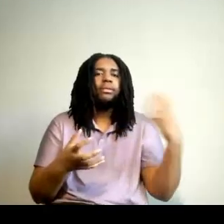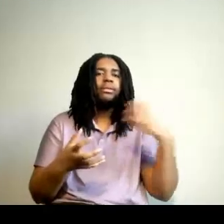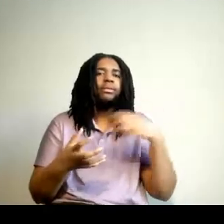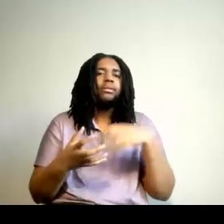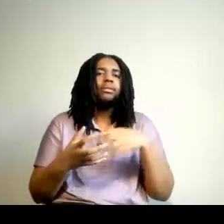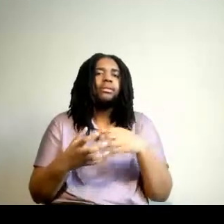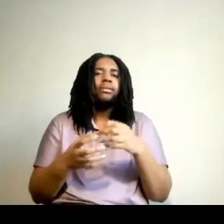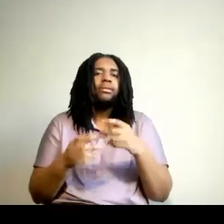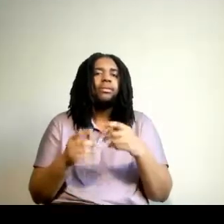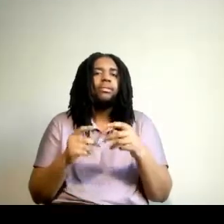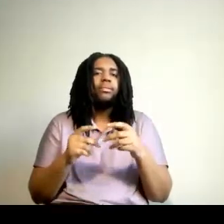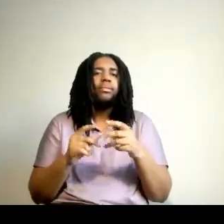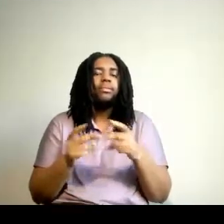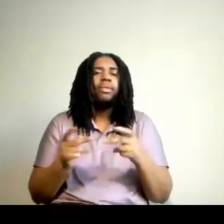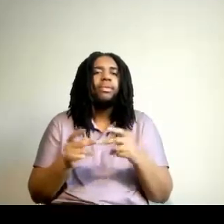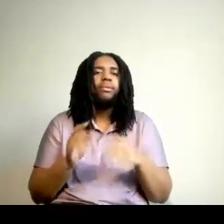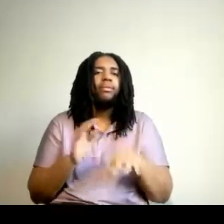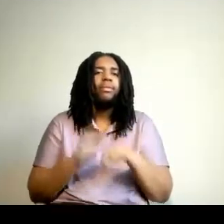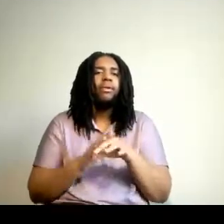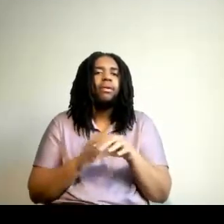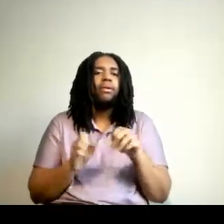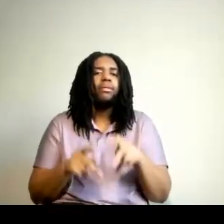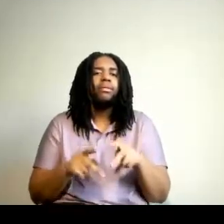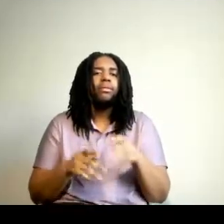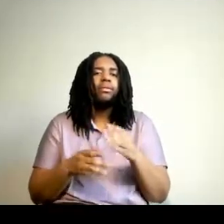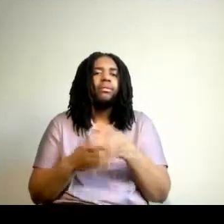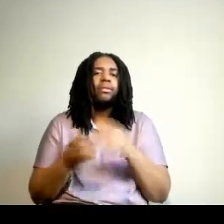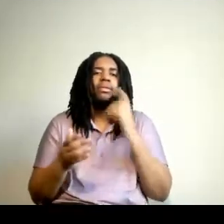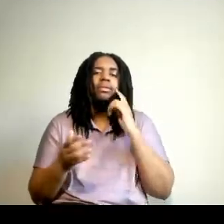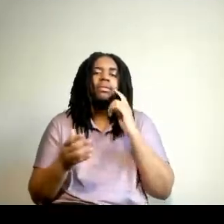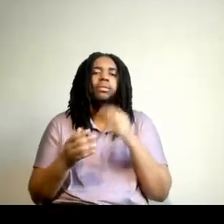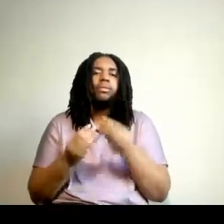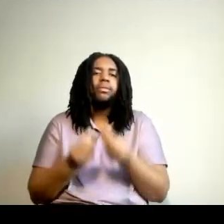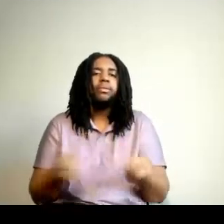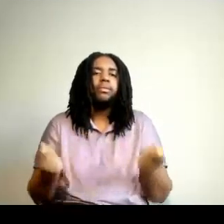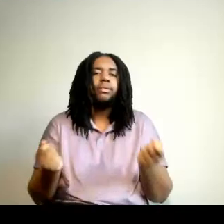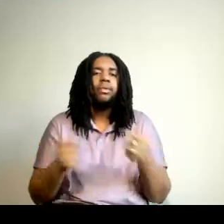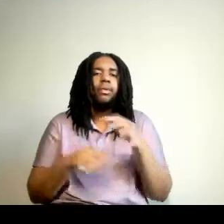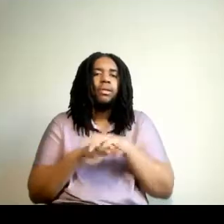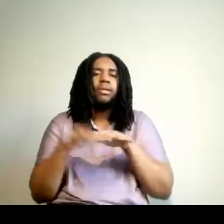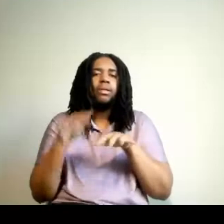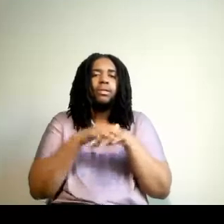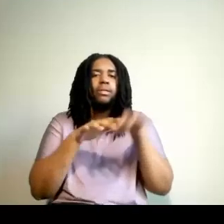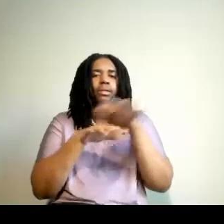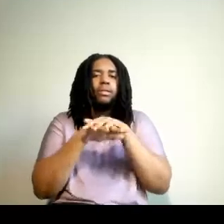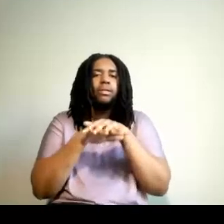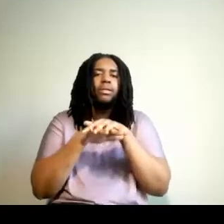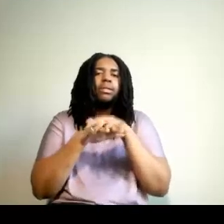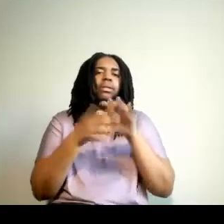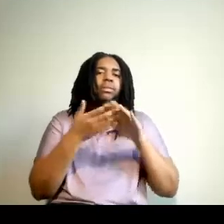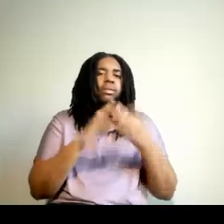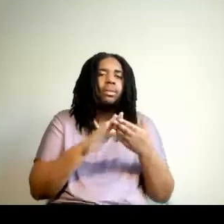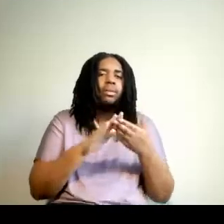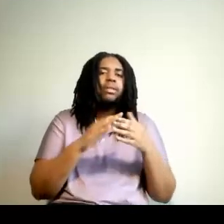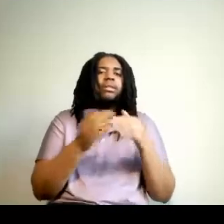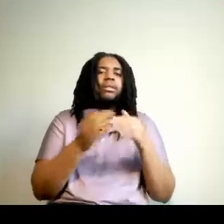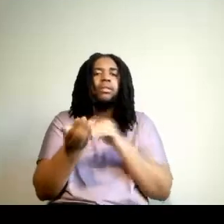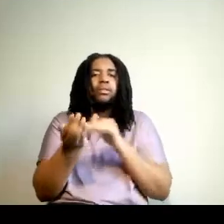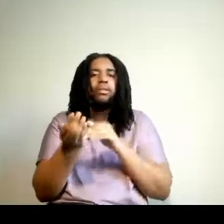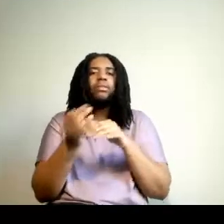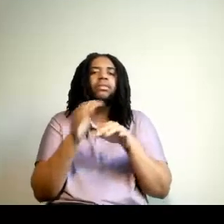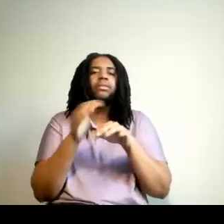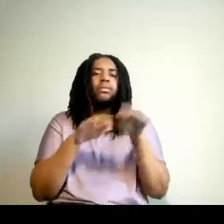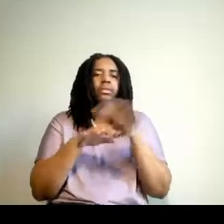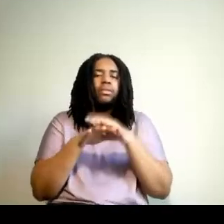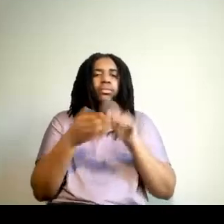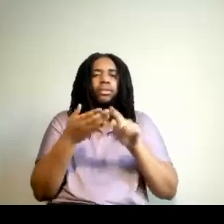find opportunities about what some of the solutions could be. So again, kind of layering in providers, layering in community, layering in